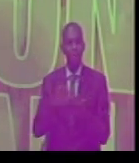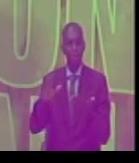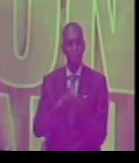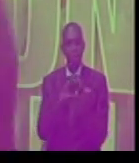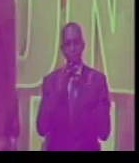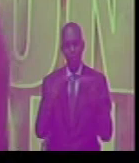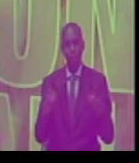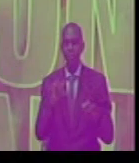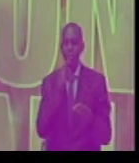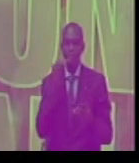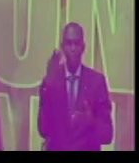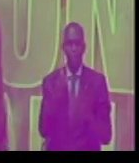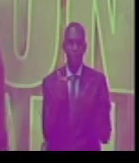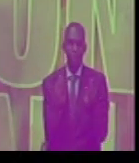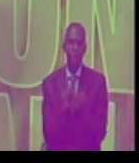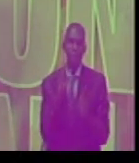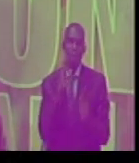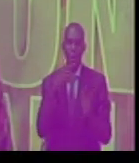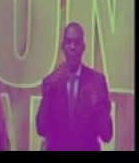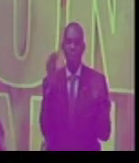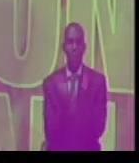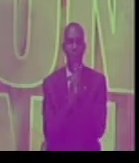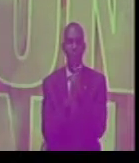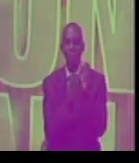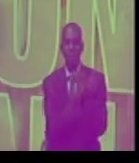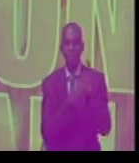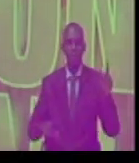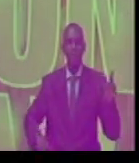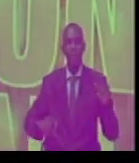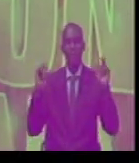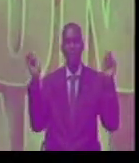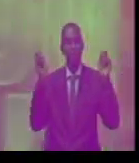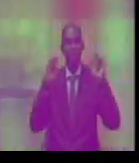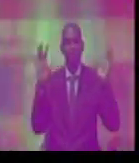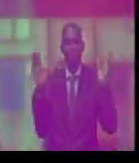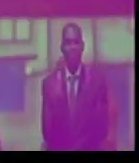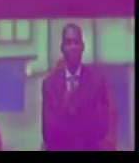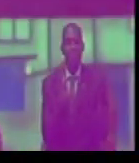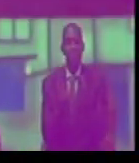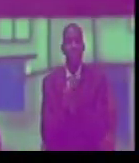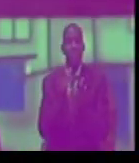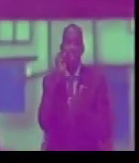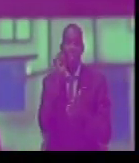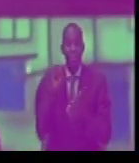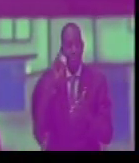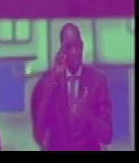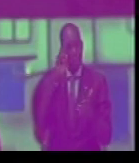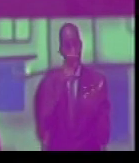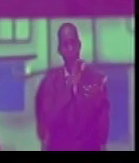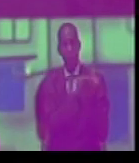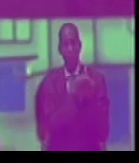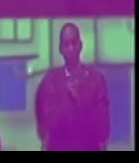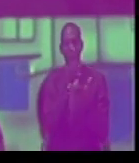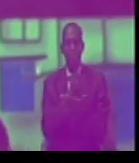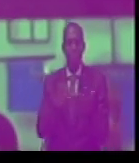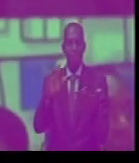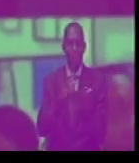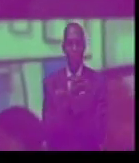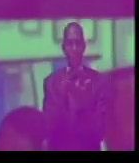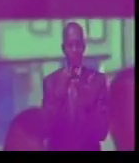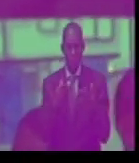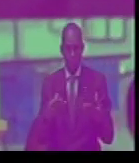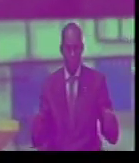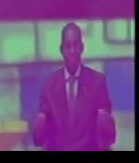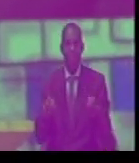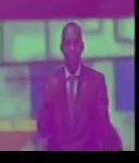Lord. Hallelujah. The week of divine solution, the Lord began with me. Praise the Lord. Amen. Put your hands together for Jesus.